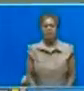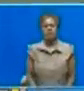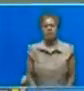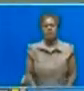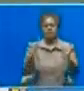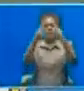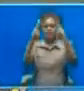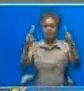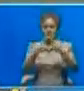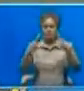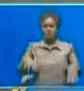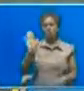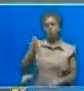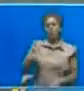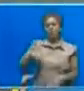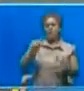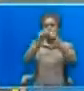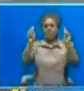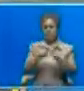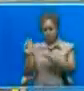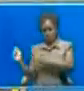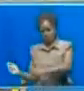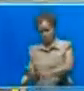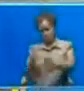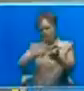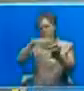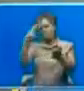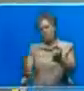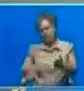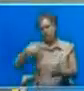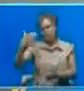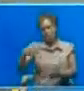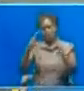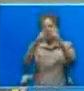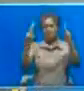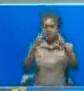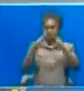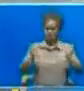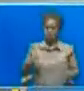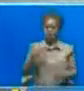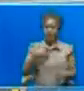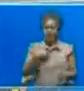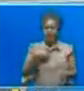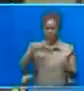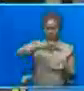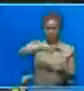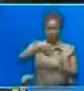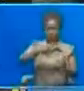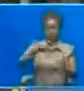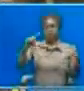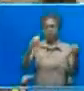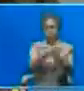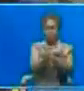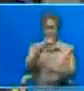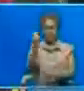The national women's hockey team has previously failed to leave a lasting mark on the international scene. There has been a distinct contrast in performance between